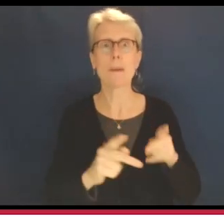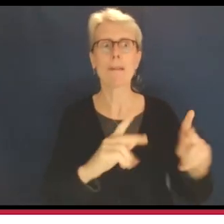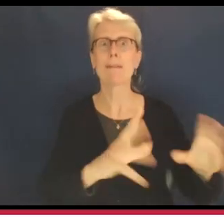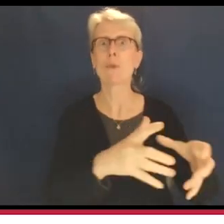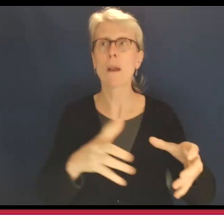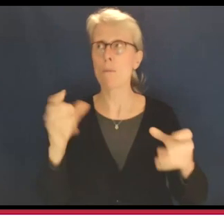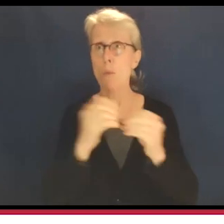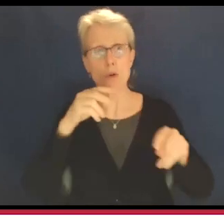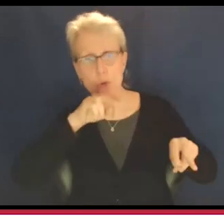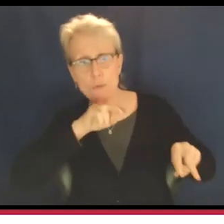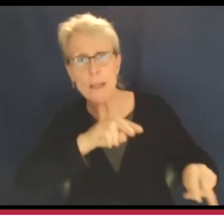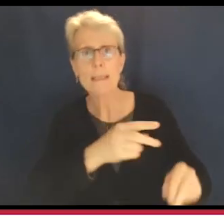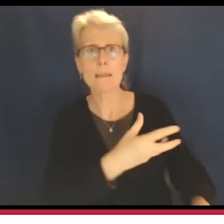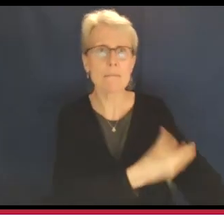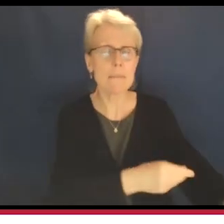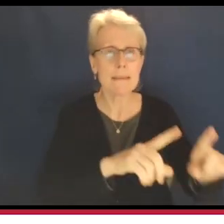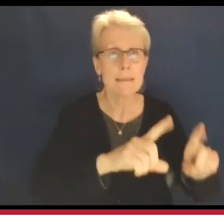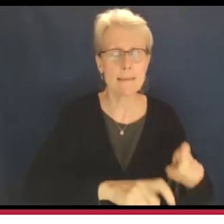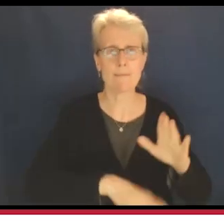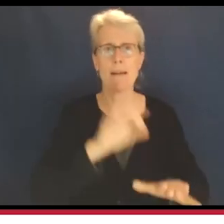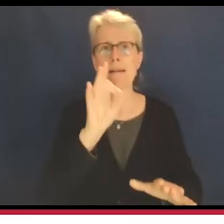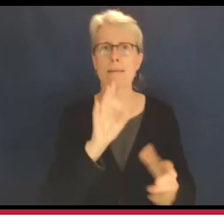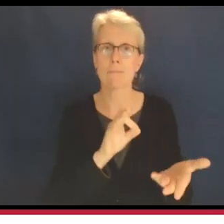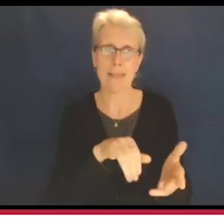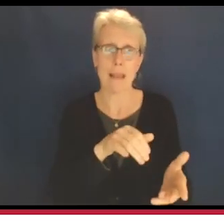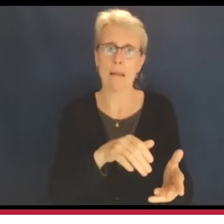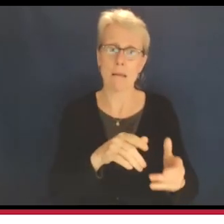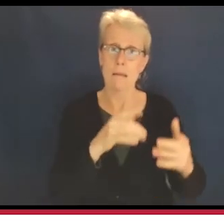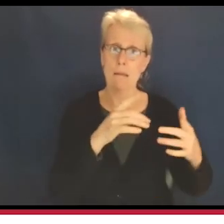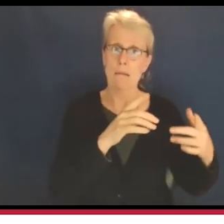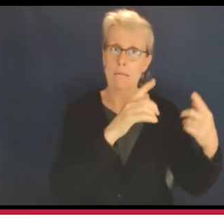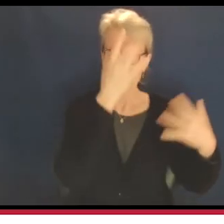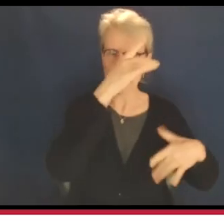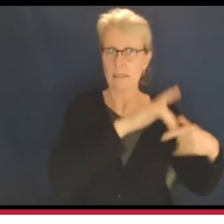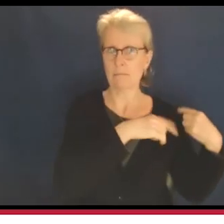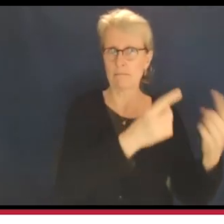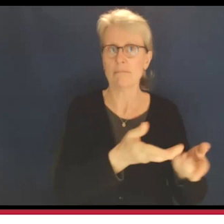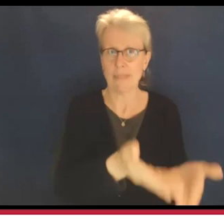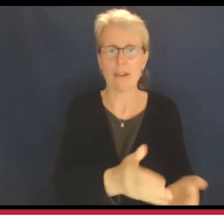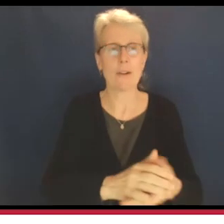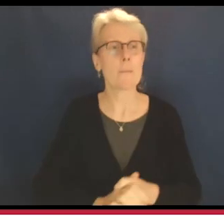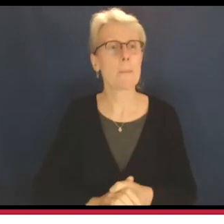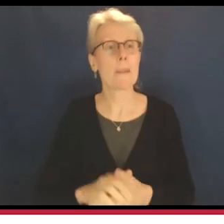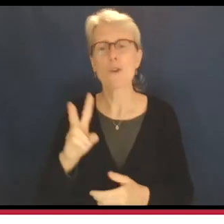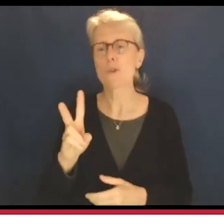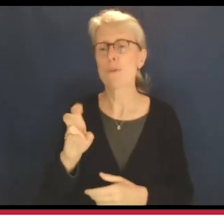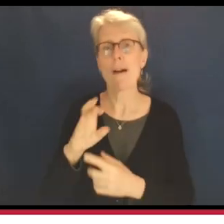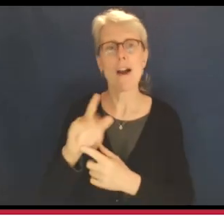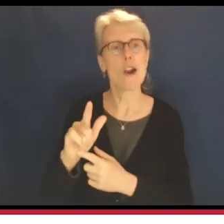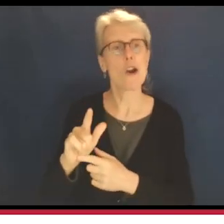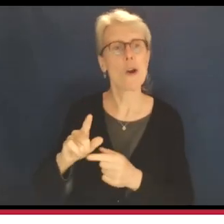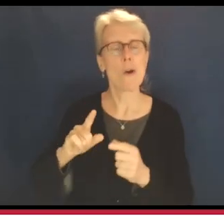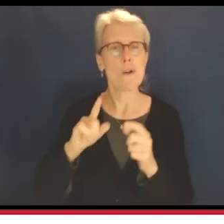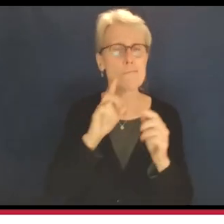So the subject of the talk today is virus prospecting, which is an activity that aims to